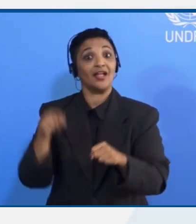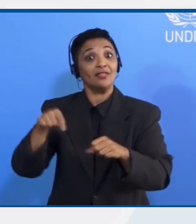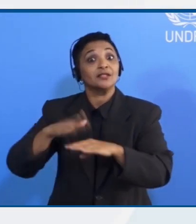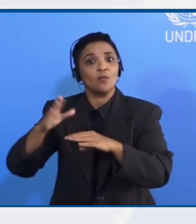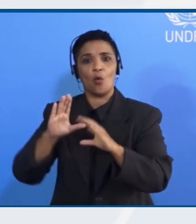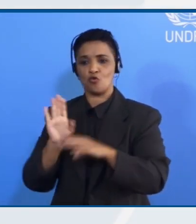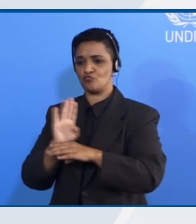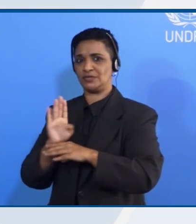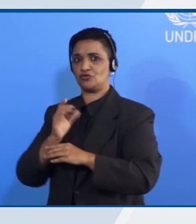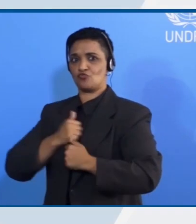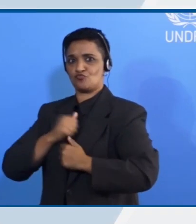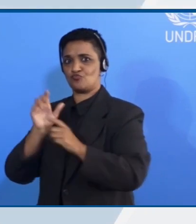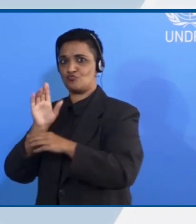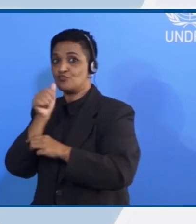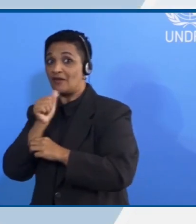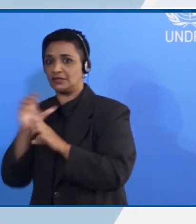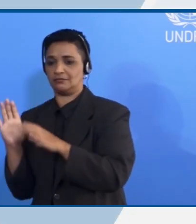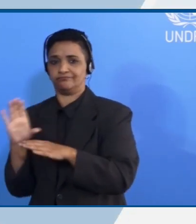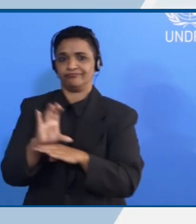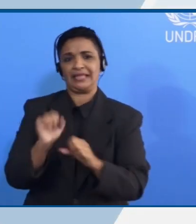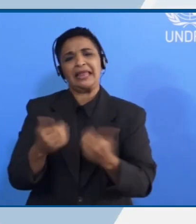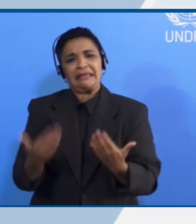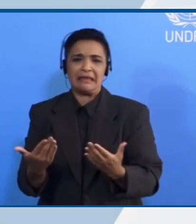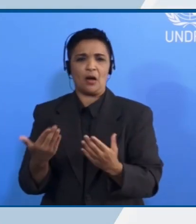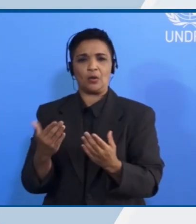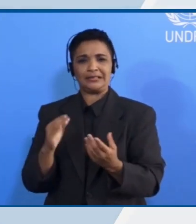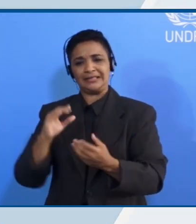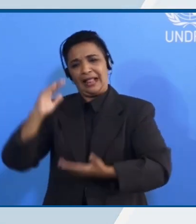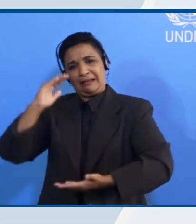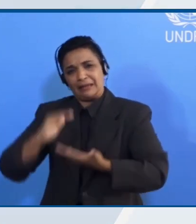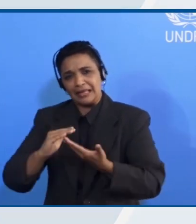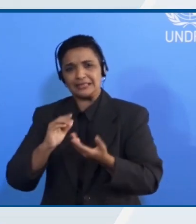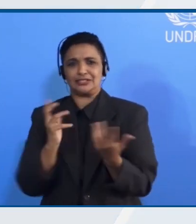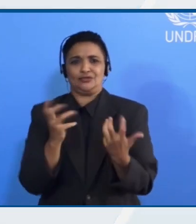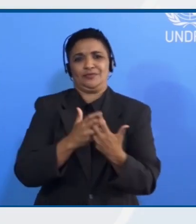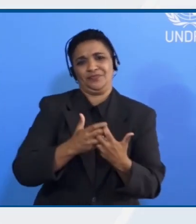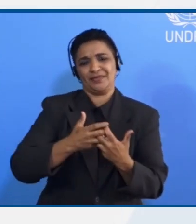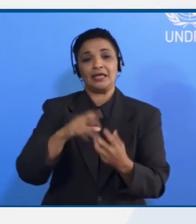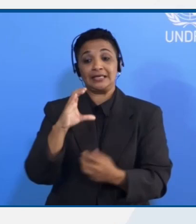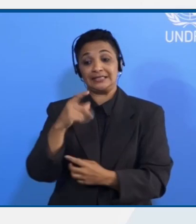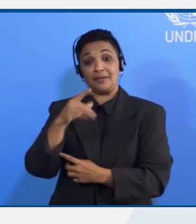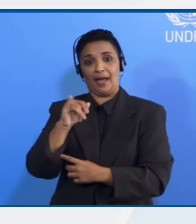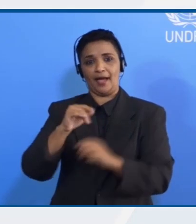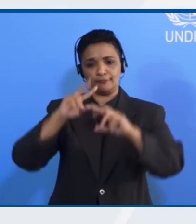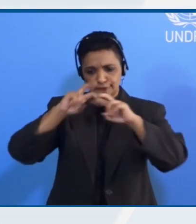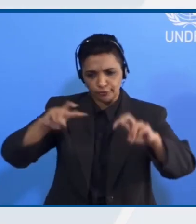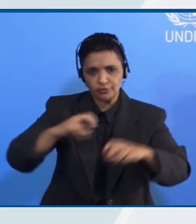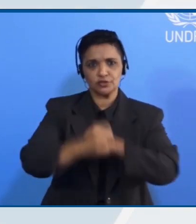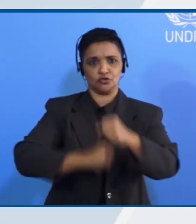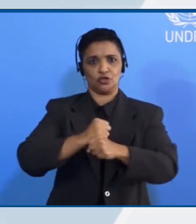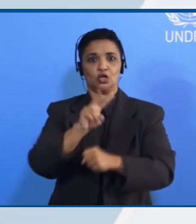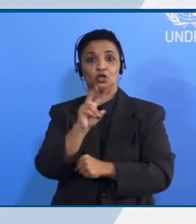very, very low private sector participation in adaptation. CPI made a study in 2020. There